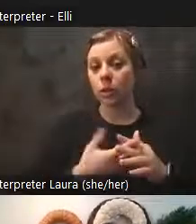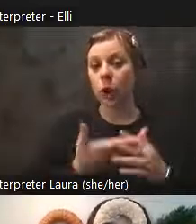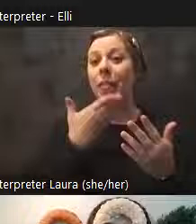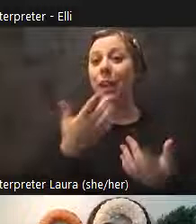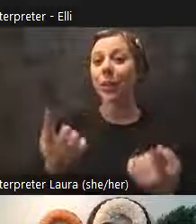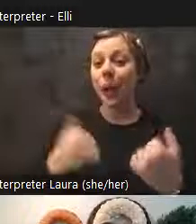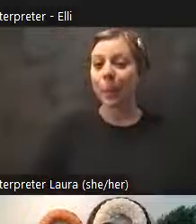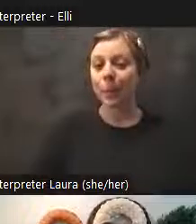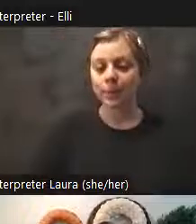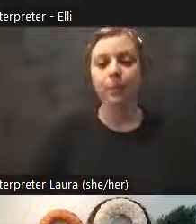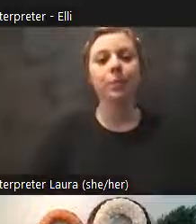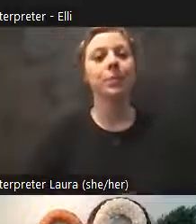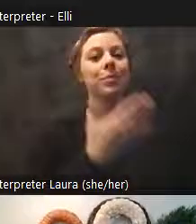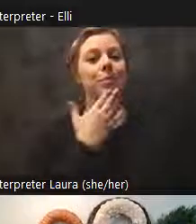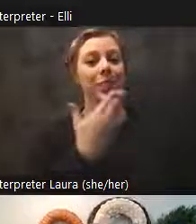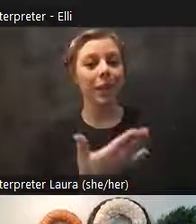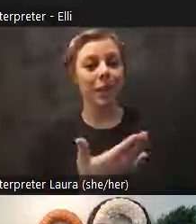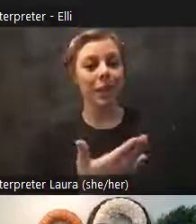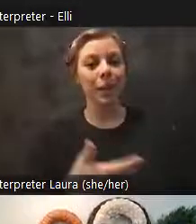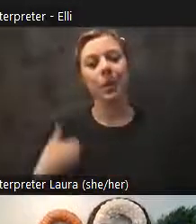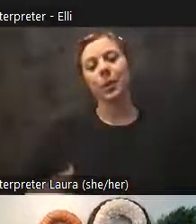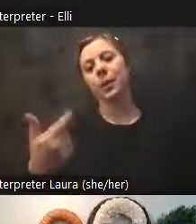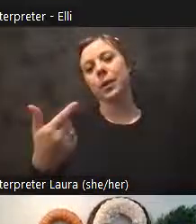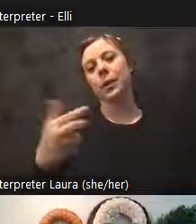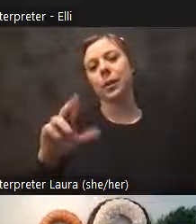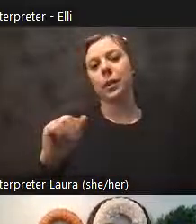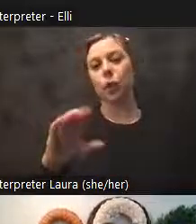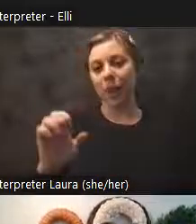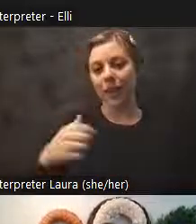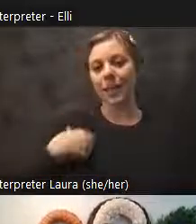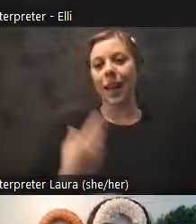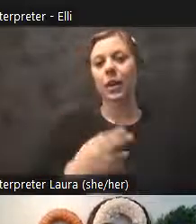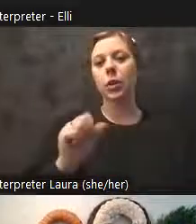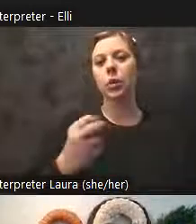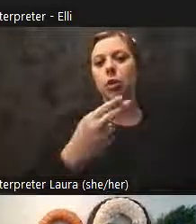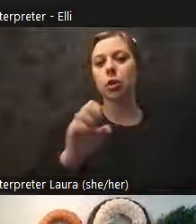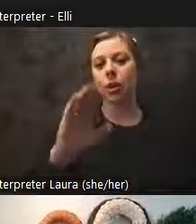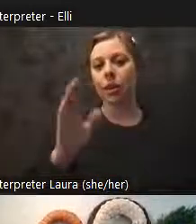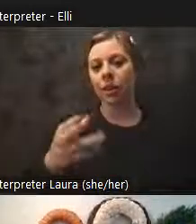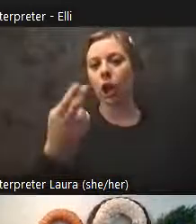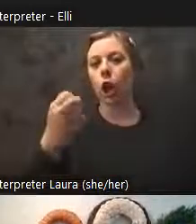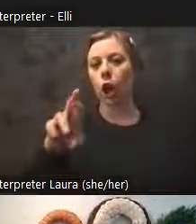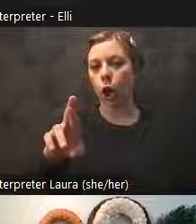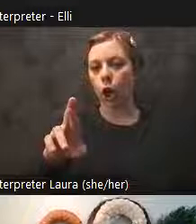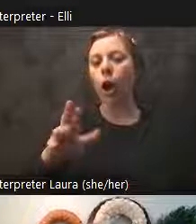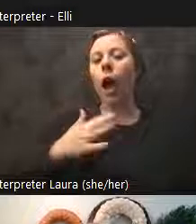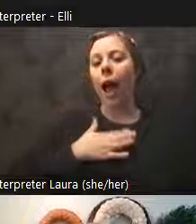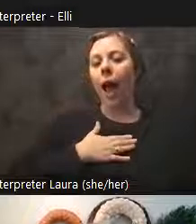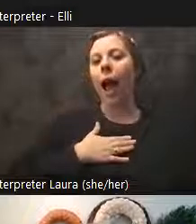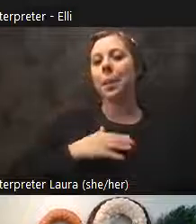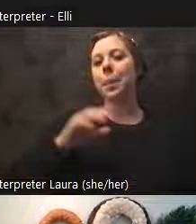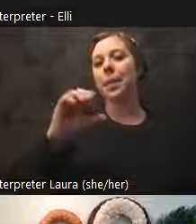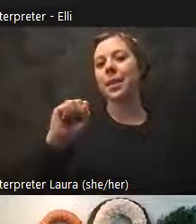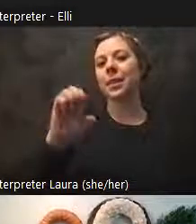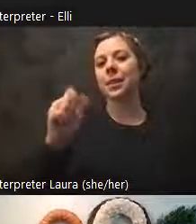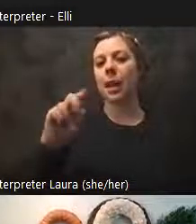Thank you, Steph. My name is Grace Rupp. I use she and her pronouns. I am MCASA's Sexual Assault Response